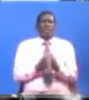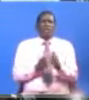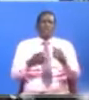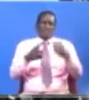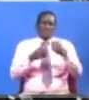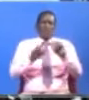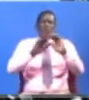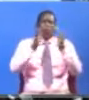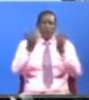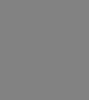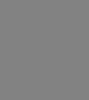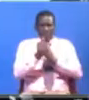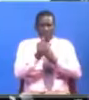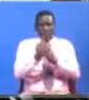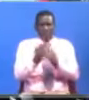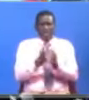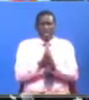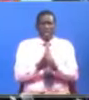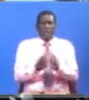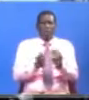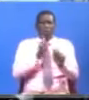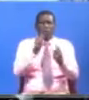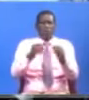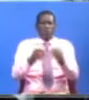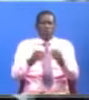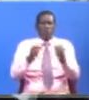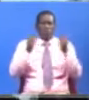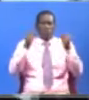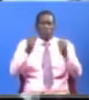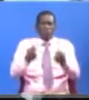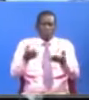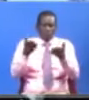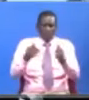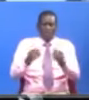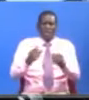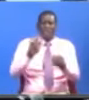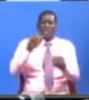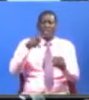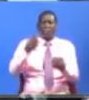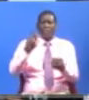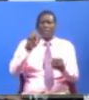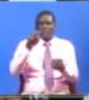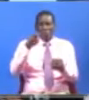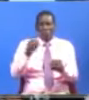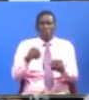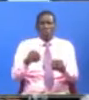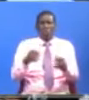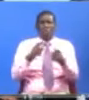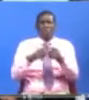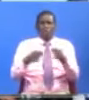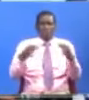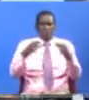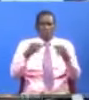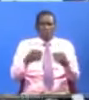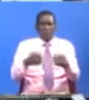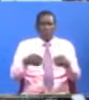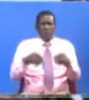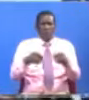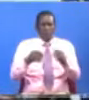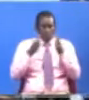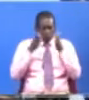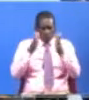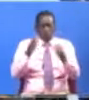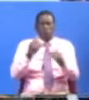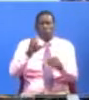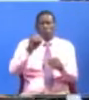More than 6 world leads and meeting records were set today at the Kip Keino Classic. However, the headlines were taken by